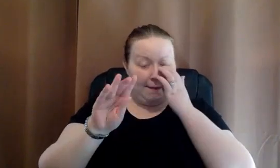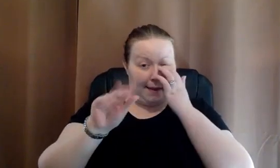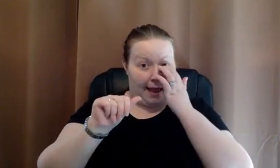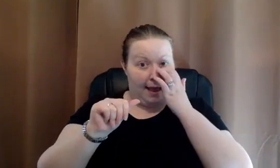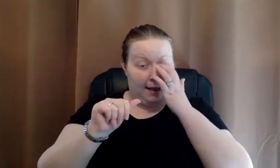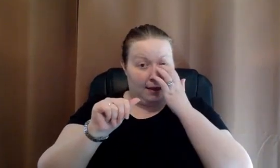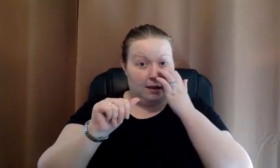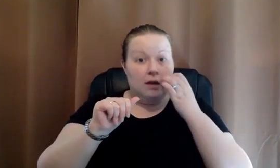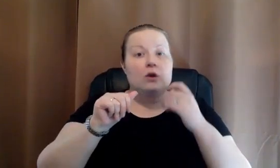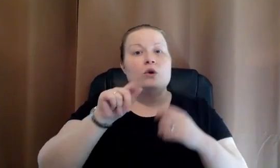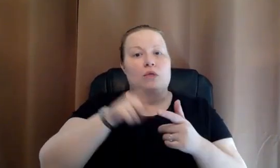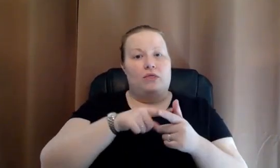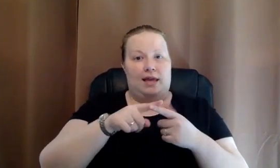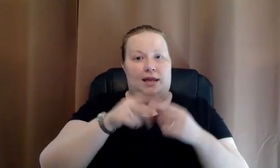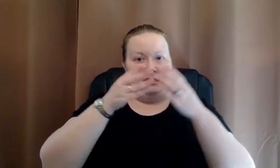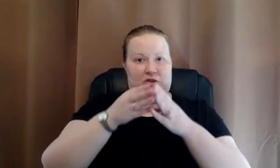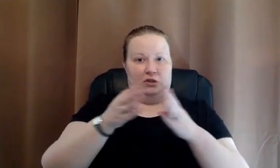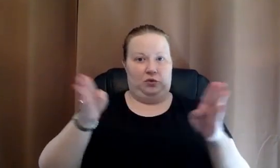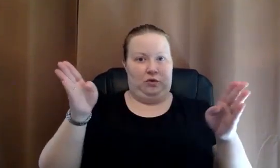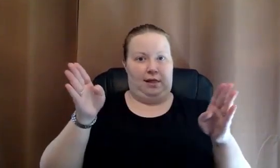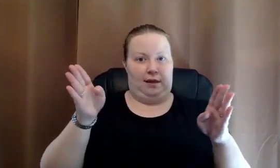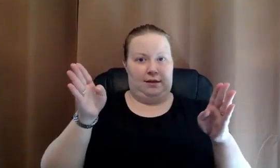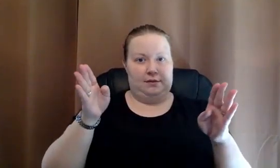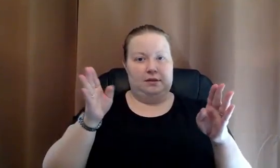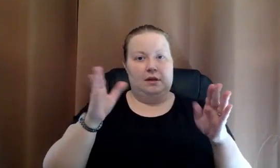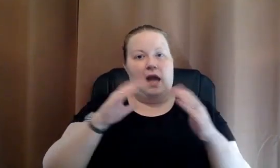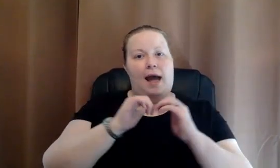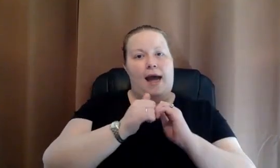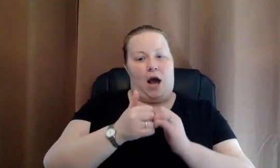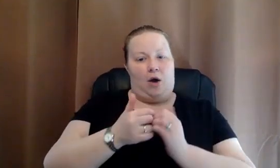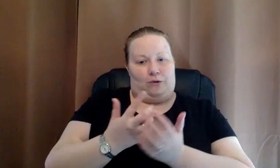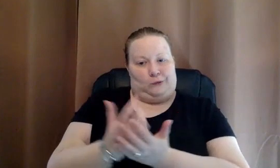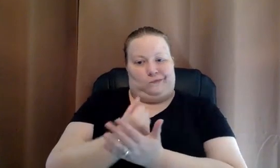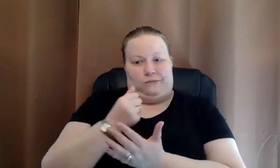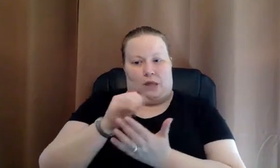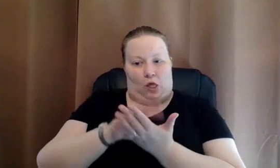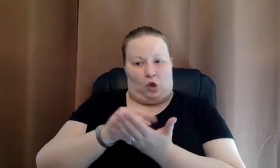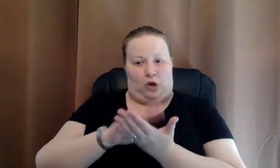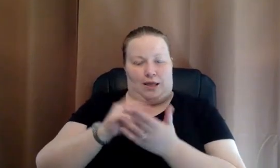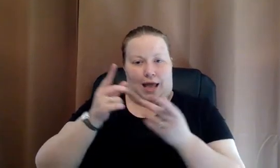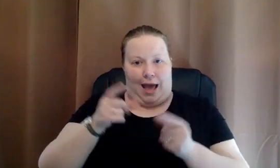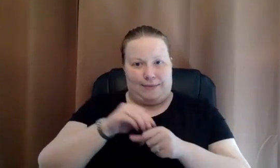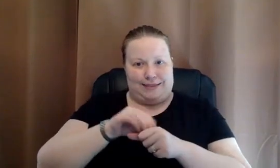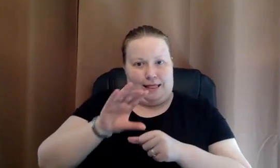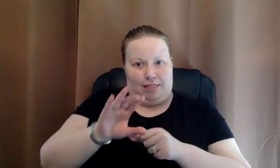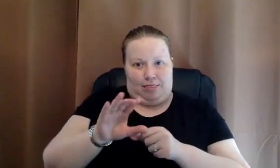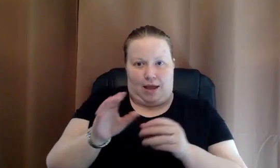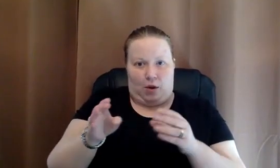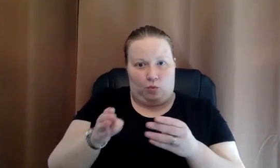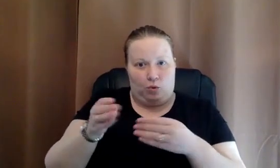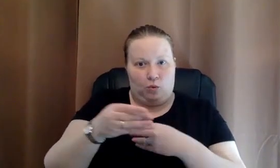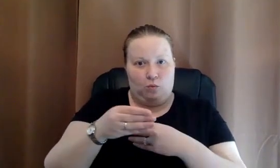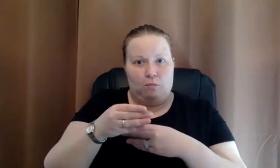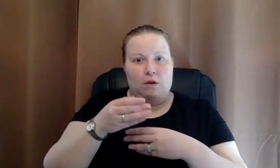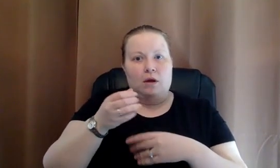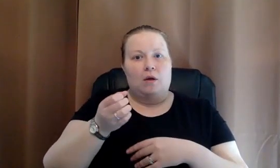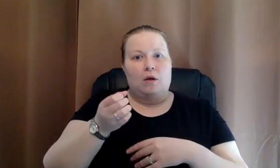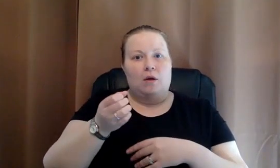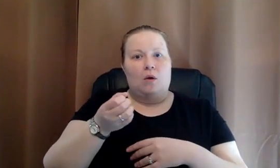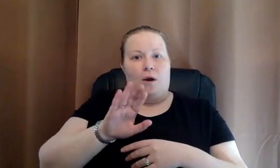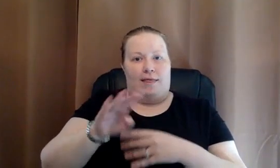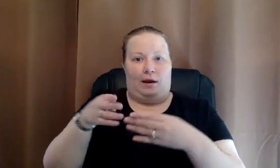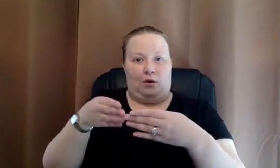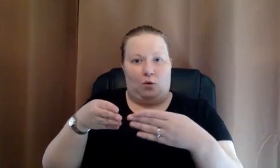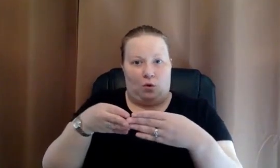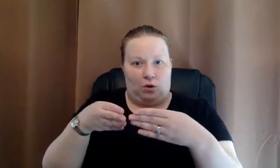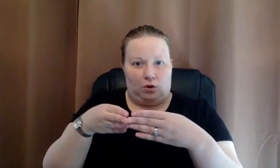then generalize. And how do you take the learning that happens in their room, their little room, or their, little corner